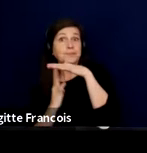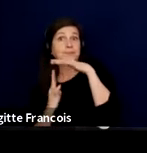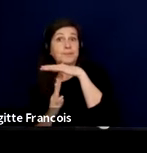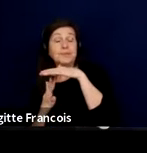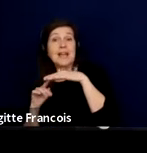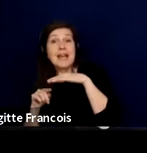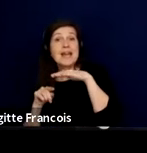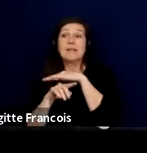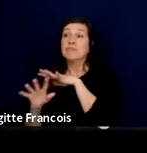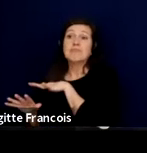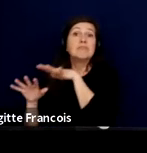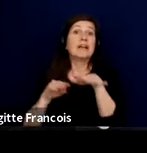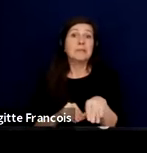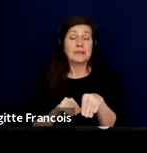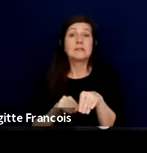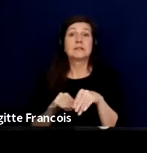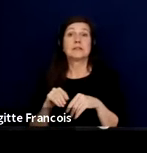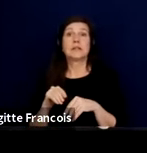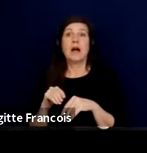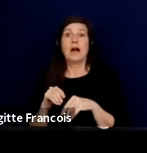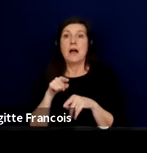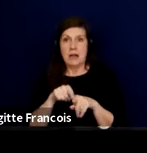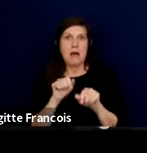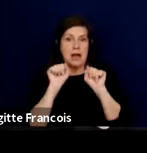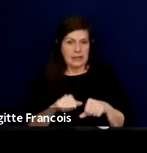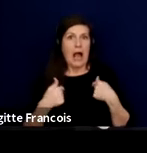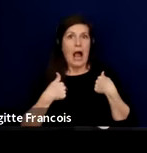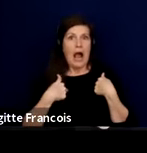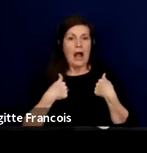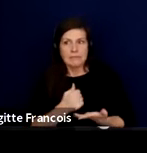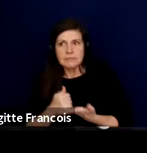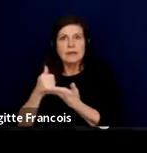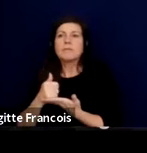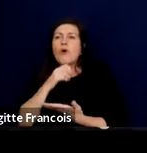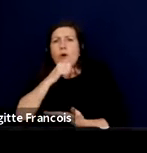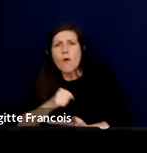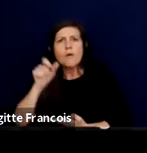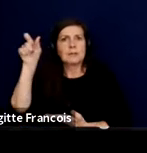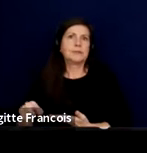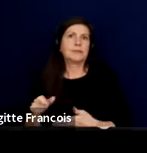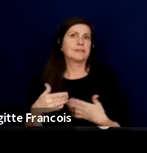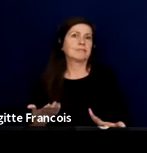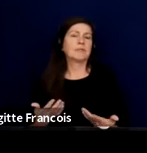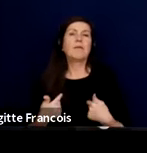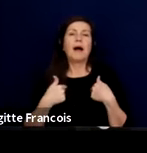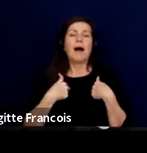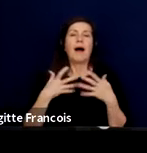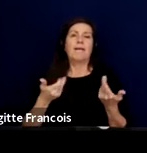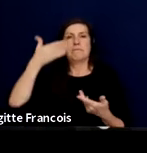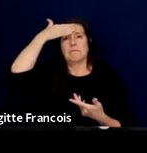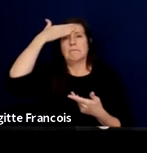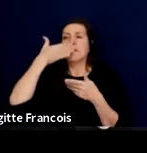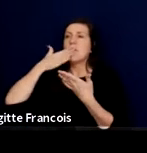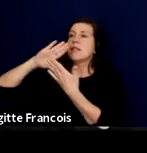giving digital support for elderly people. But we just need to overcome those, for example, stereotypes that who can support